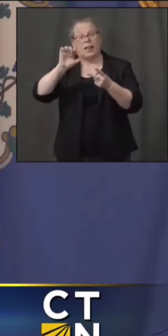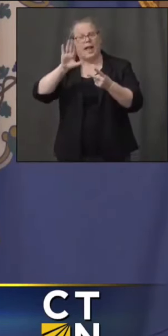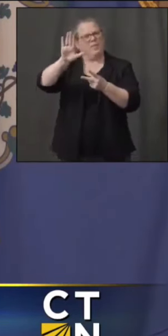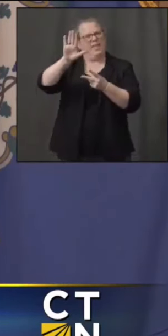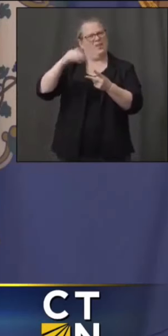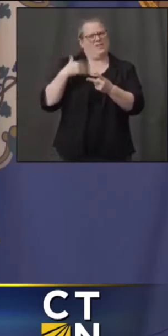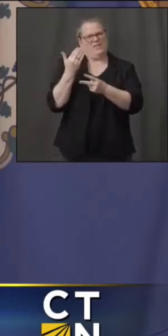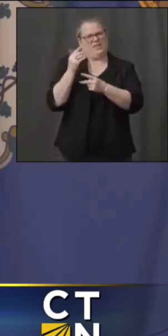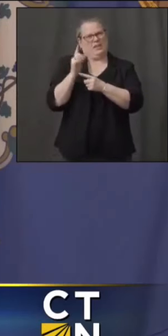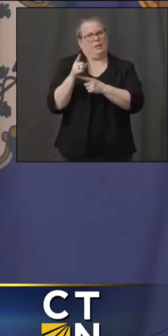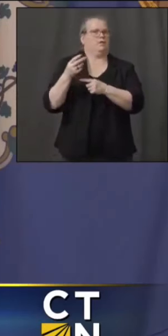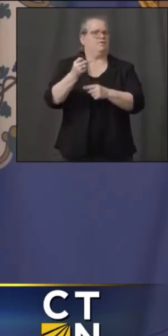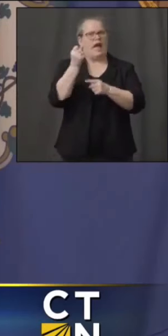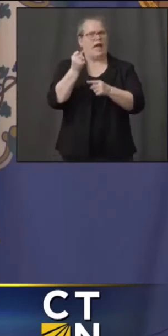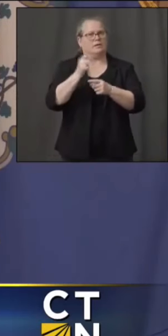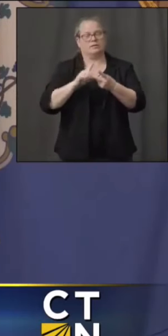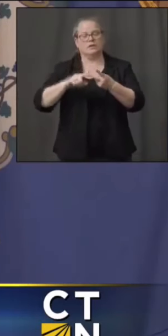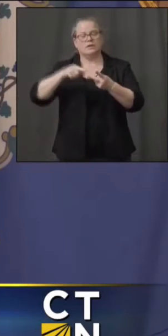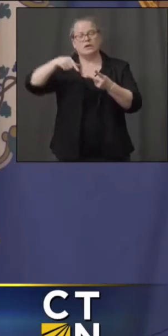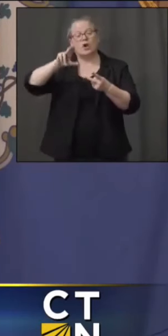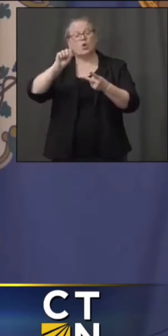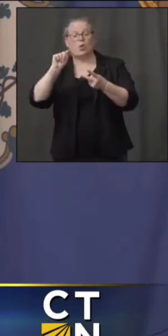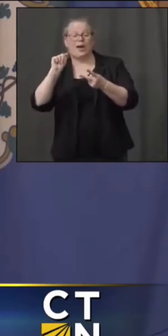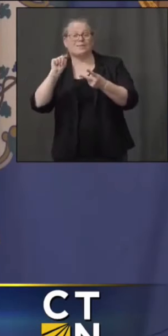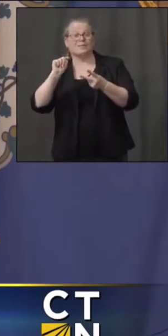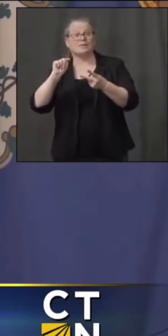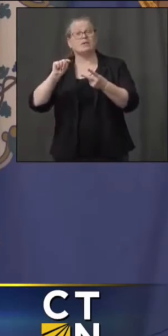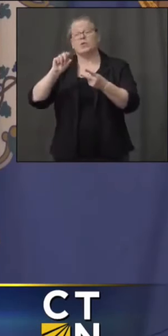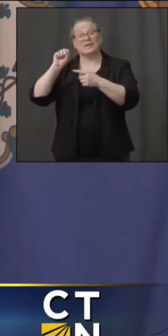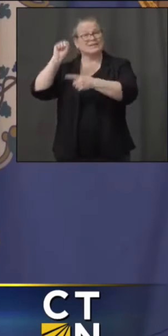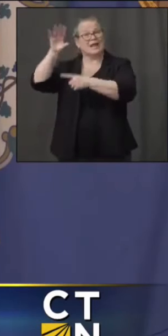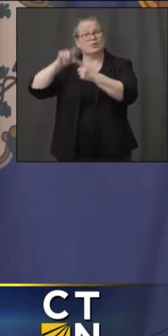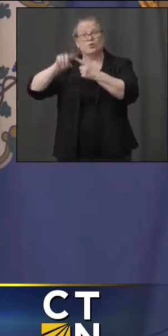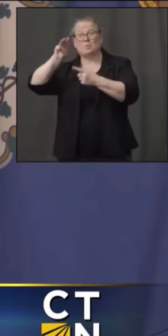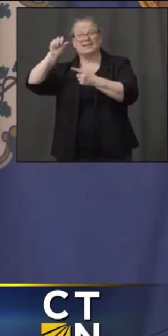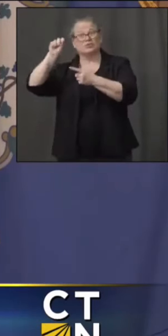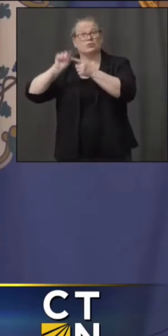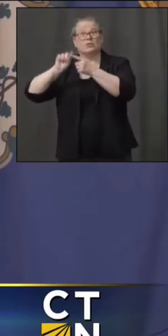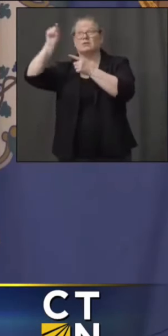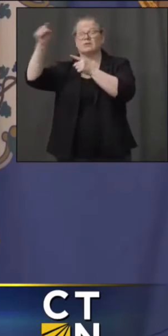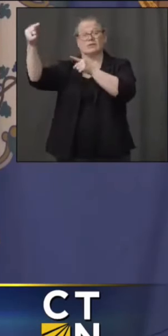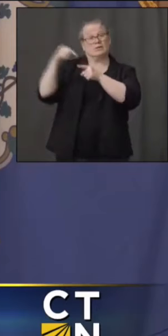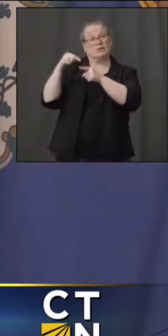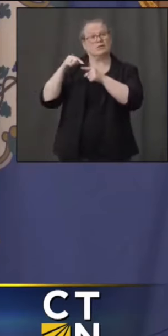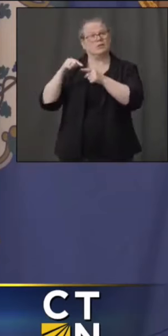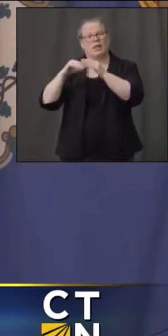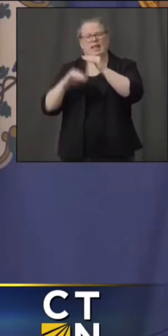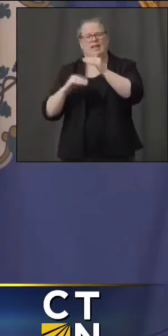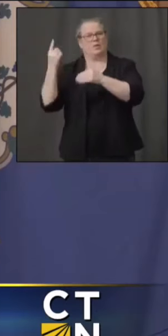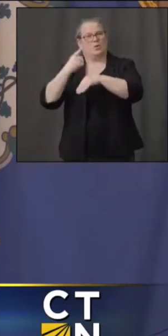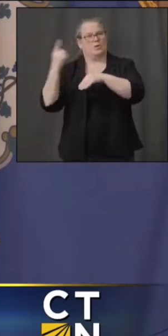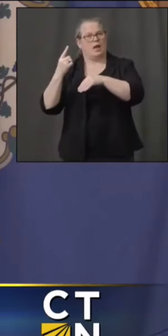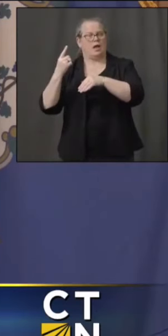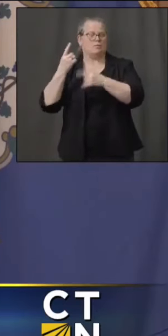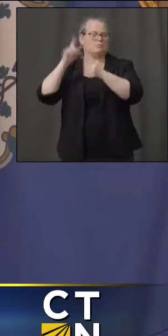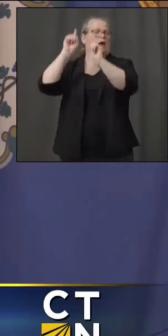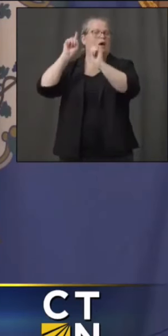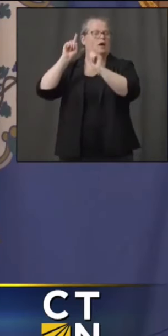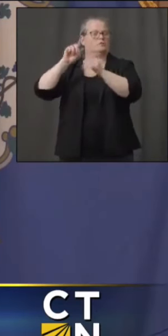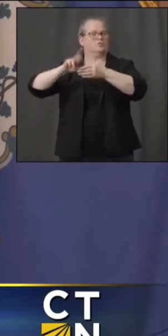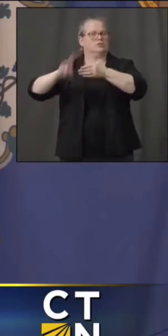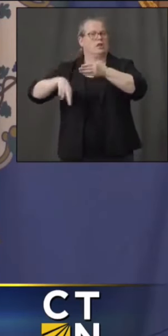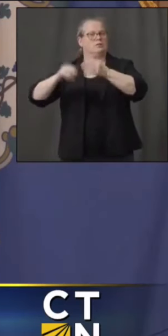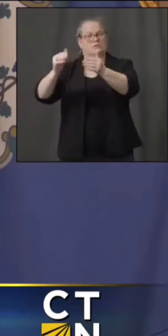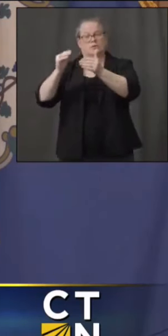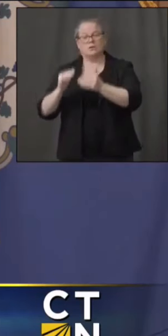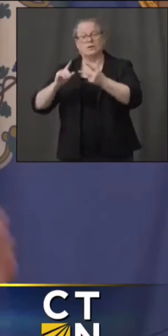Massachusetts, is giving us results in less than 24 hours. And in terms of track and trace, if we can notice those people sooner and